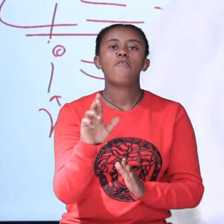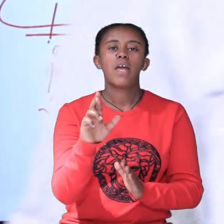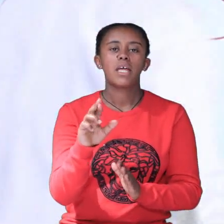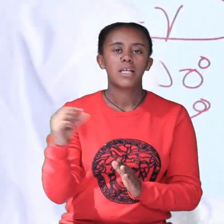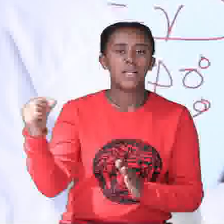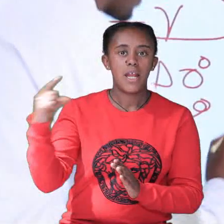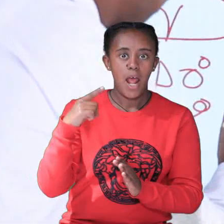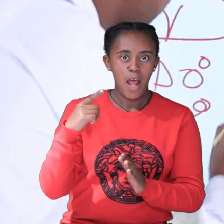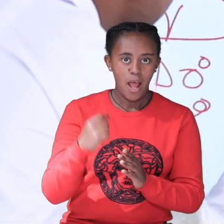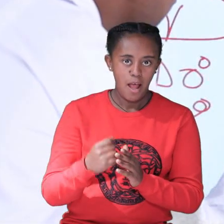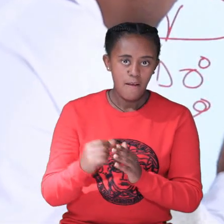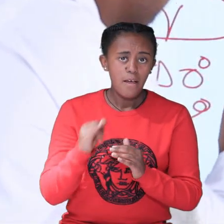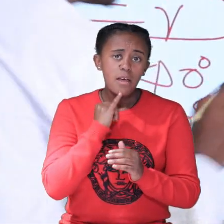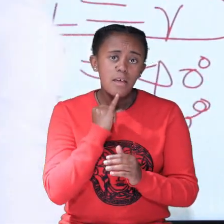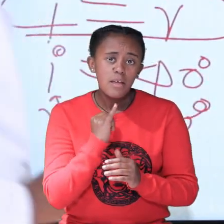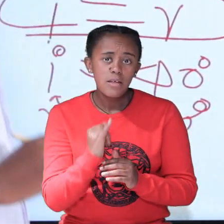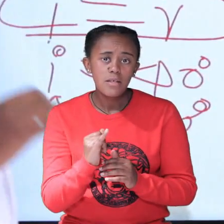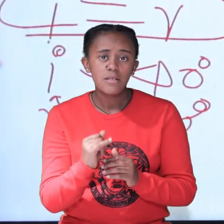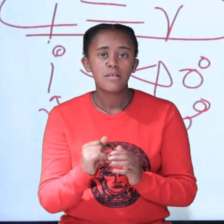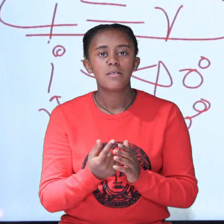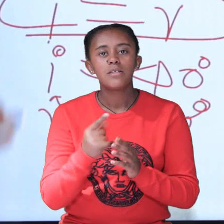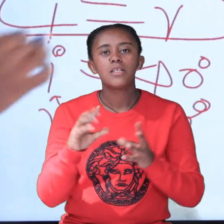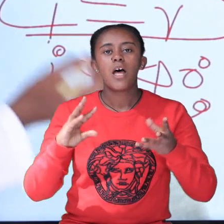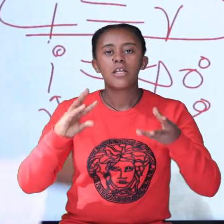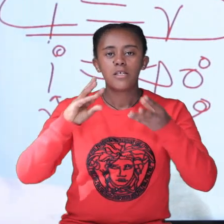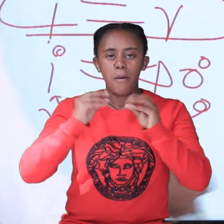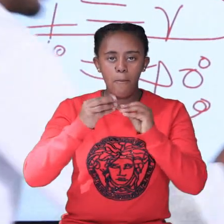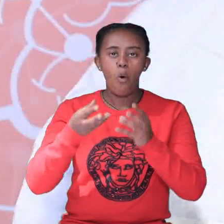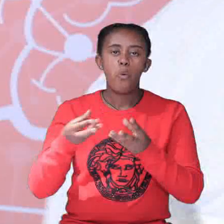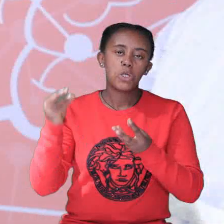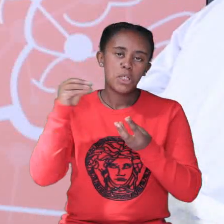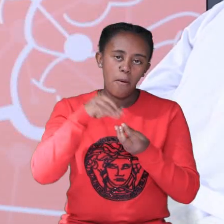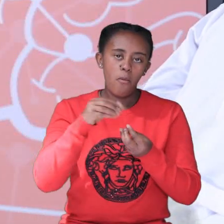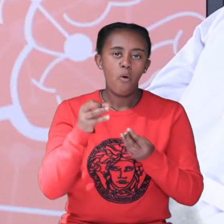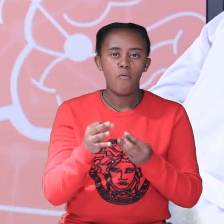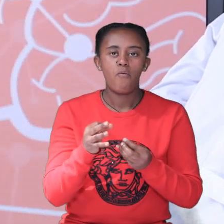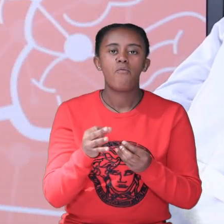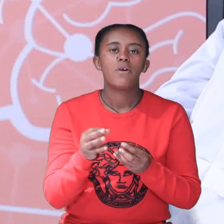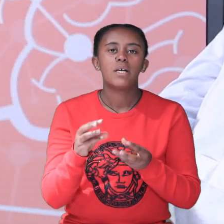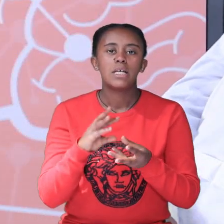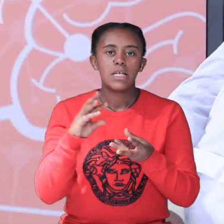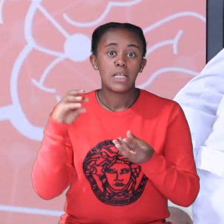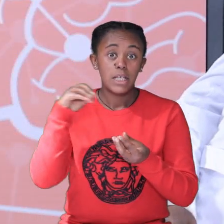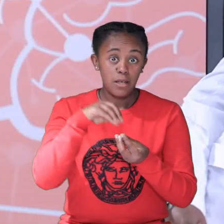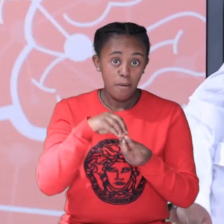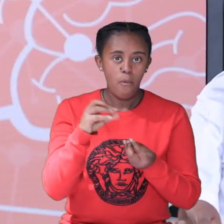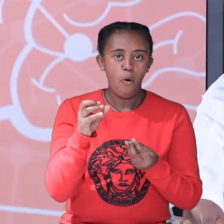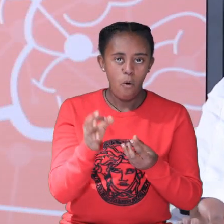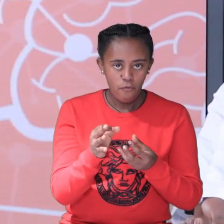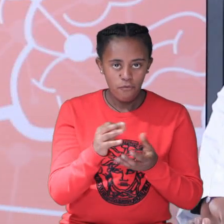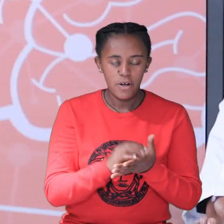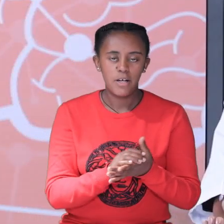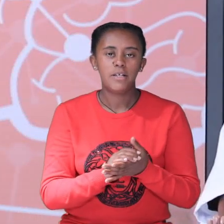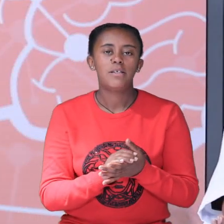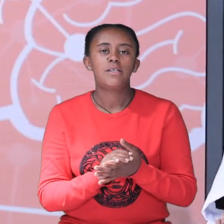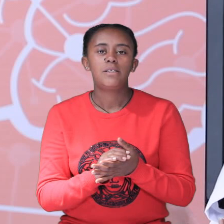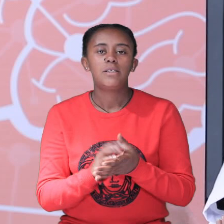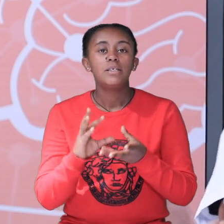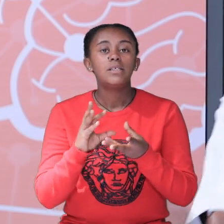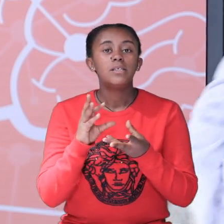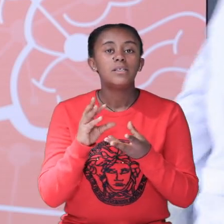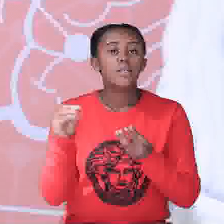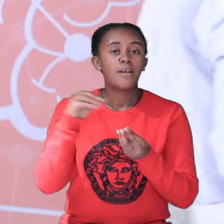The incident ray and reflected ray. Reflected